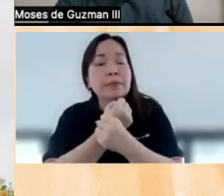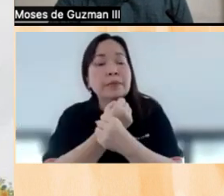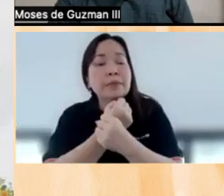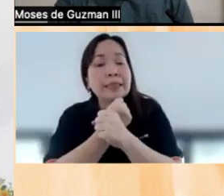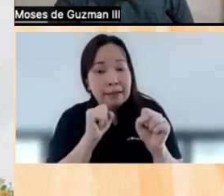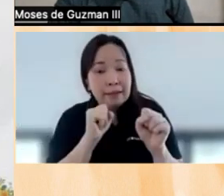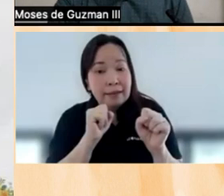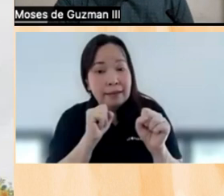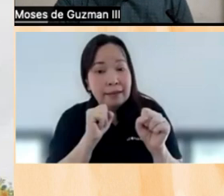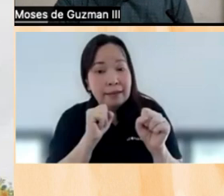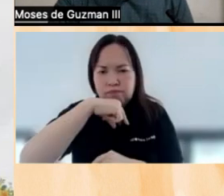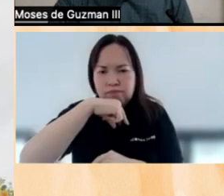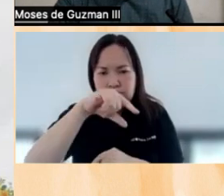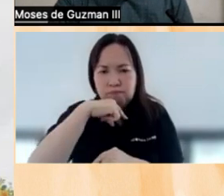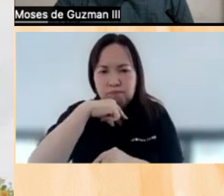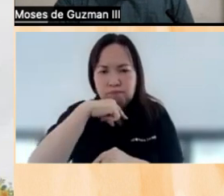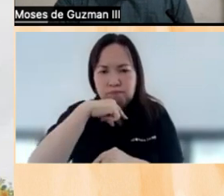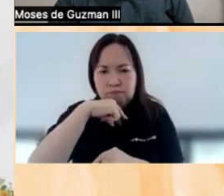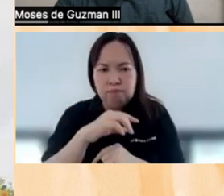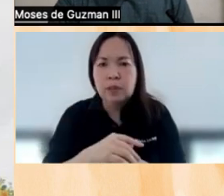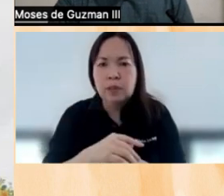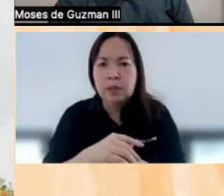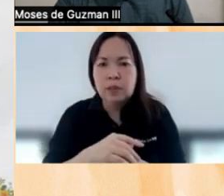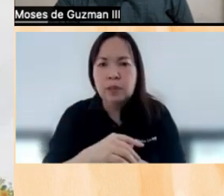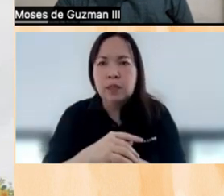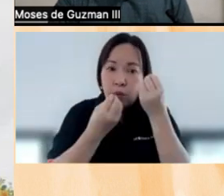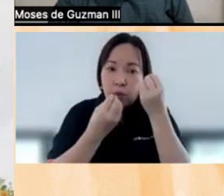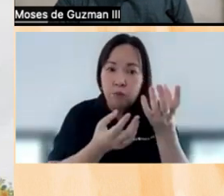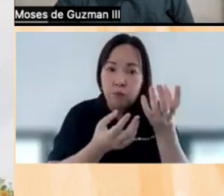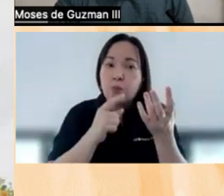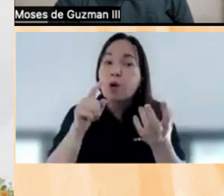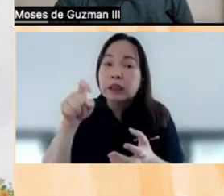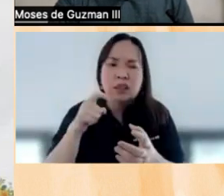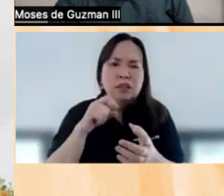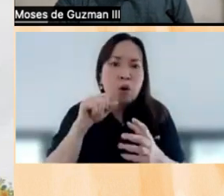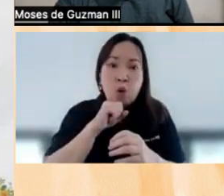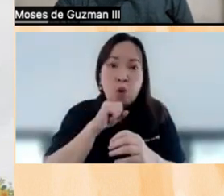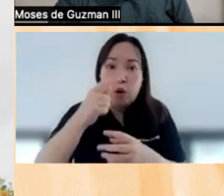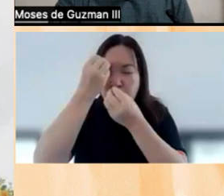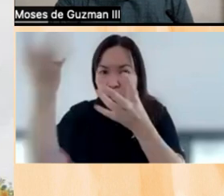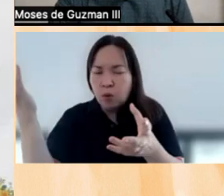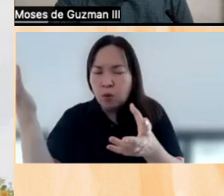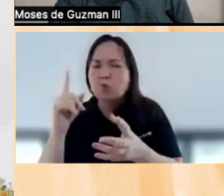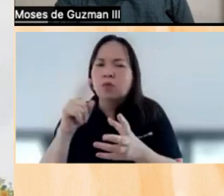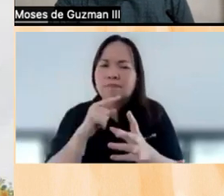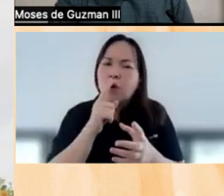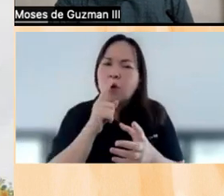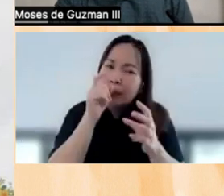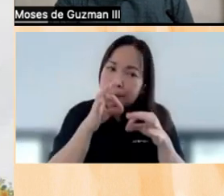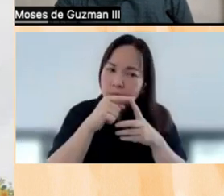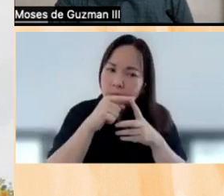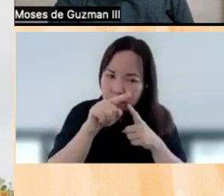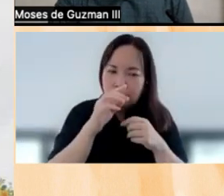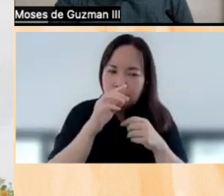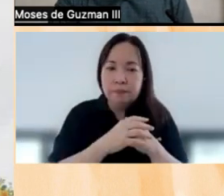activity, adequate sleep, healthy eating habits, positive communication,